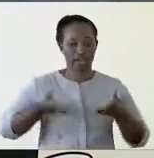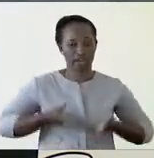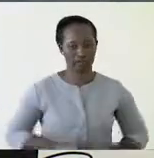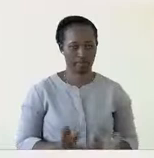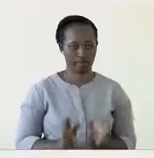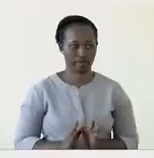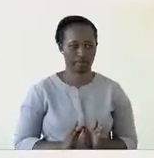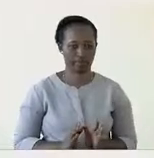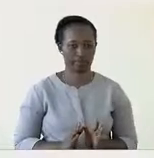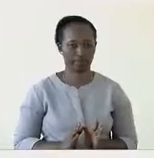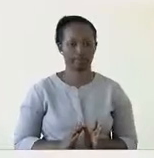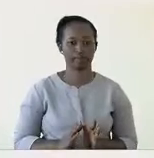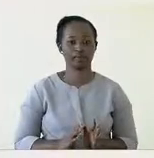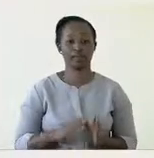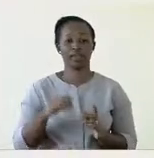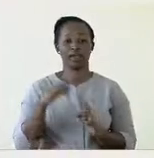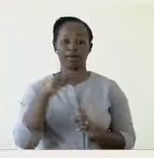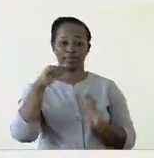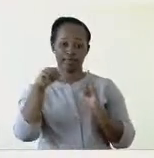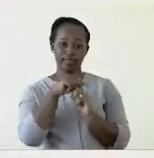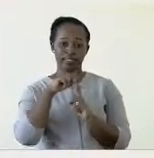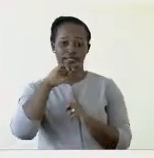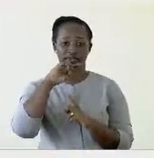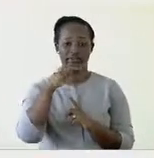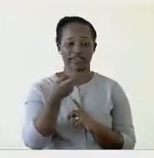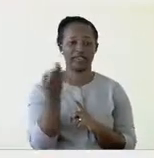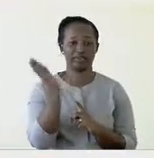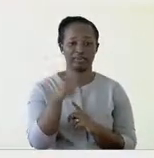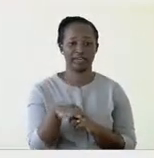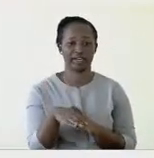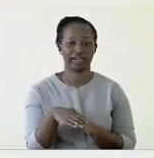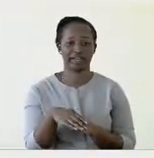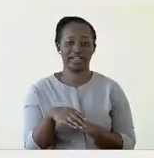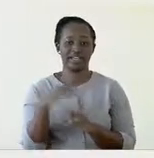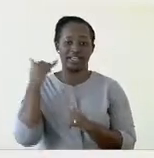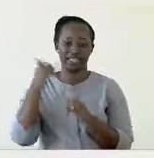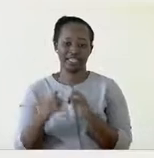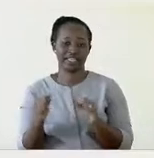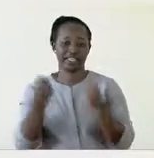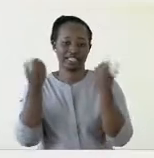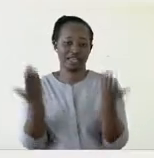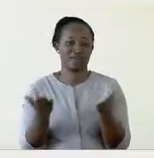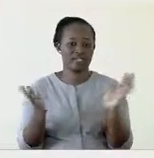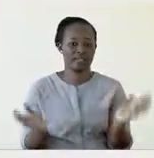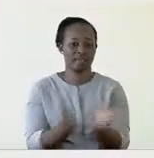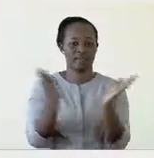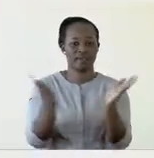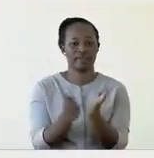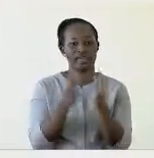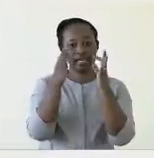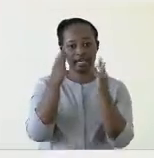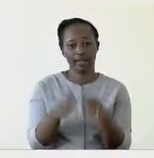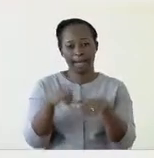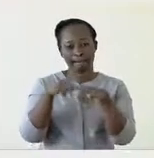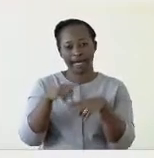positive feedback mechanism, feedback, on the other hand, ending enhances or amplifies an effect